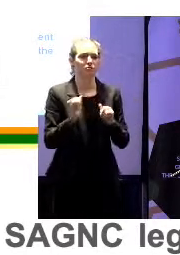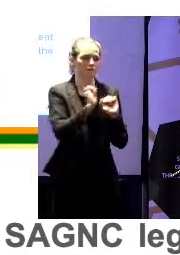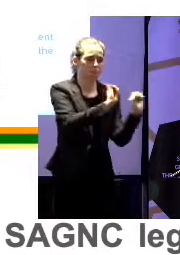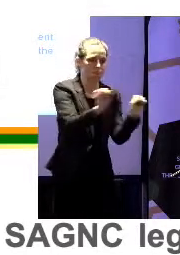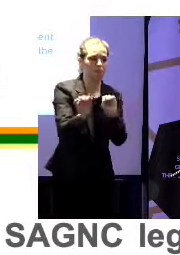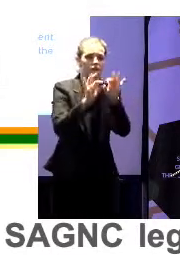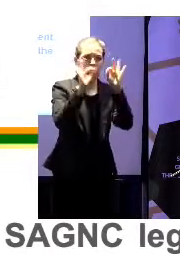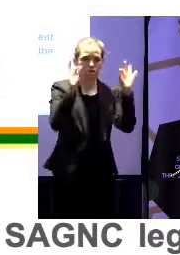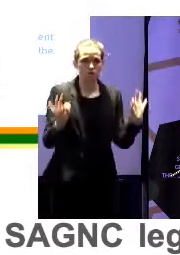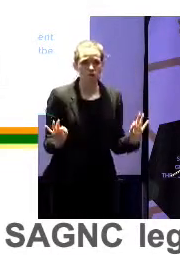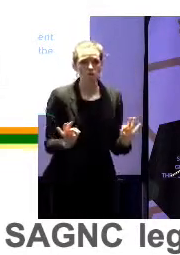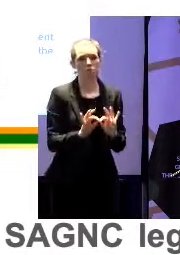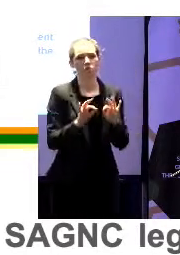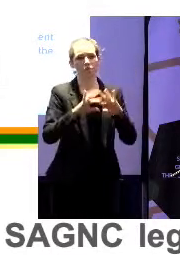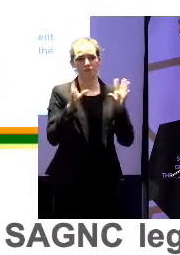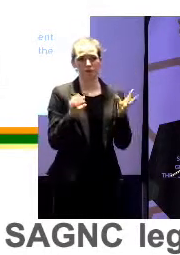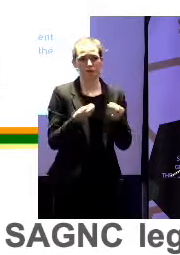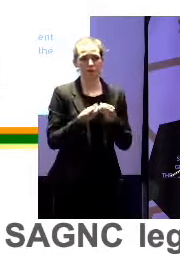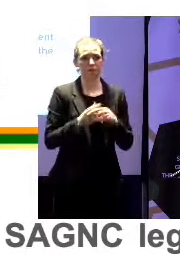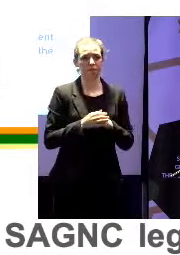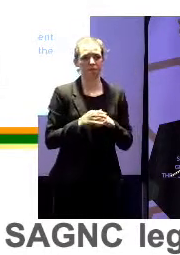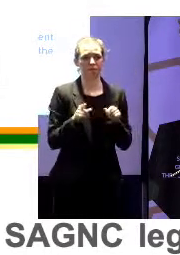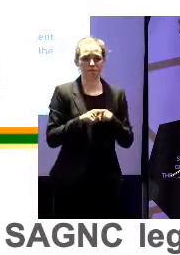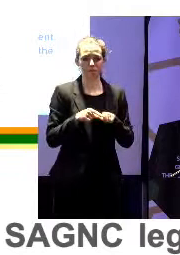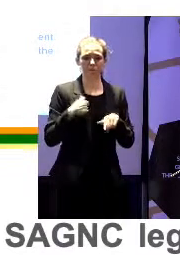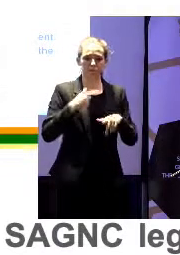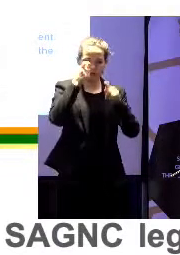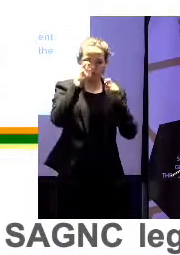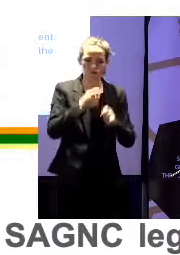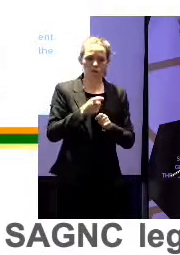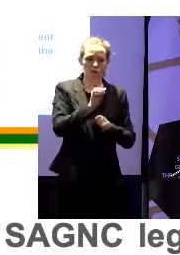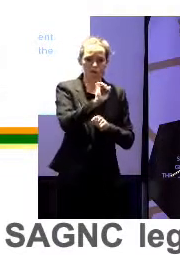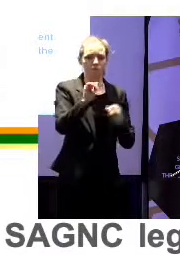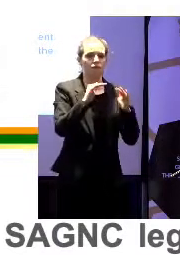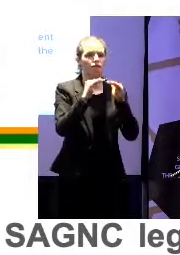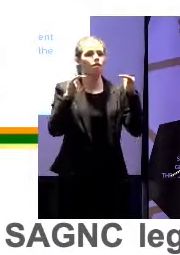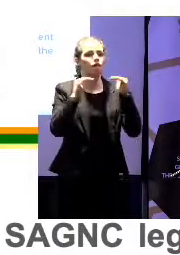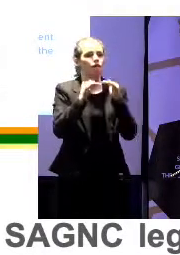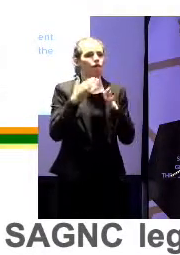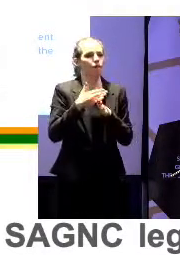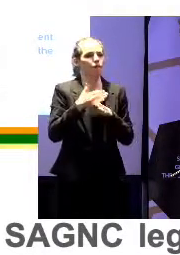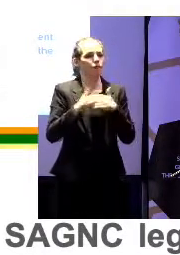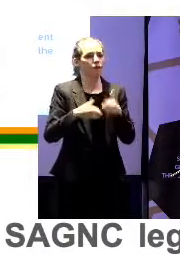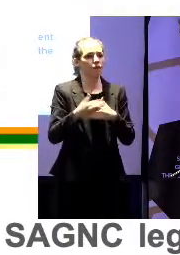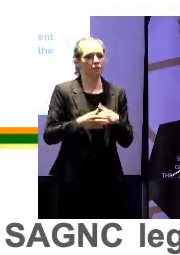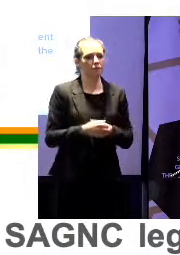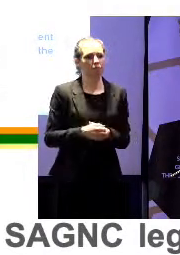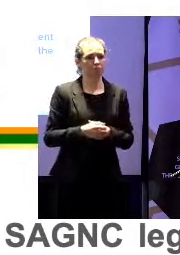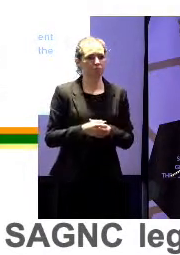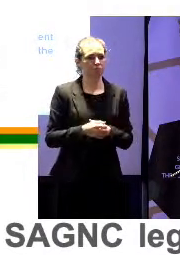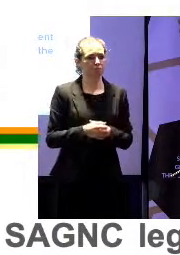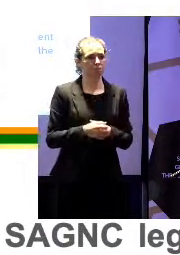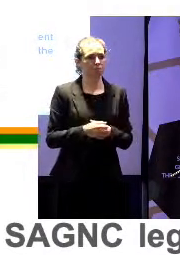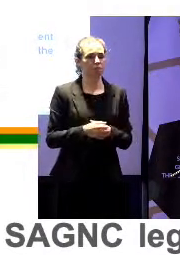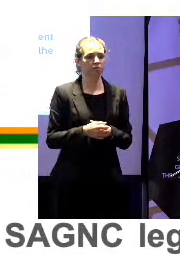and just knowledge on our standard operating procedures.